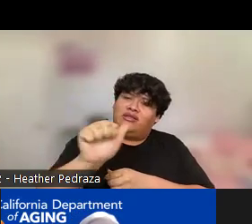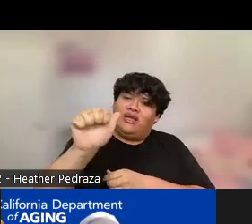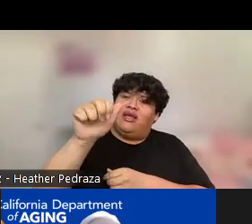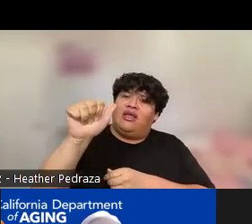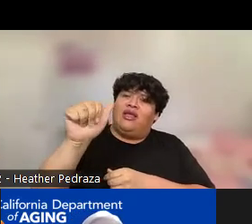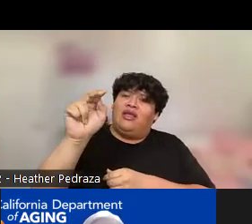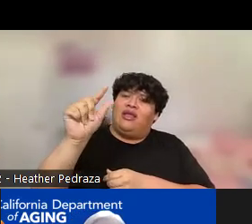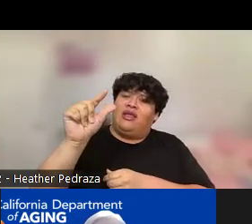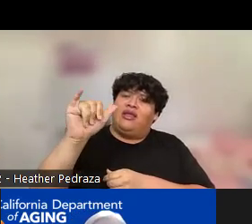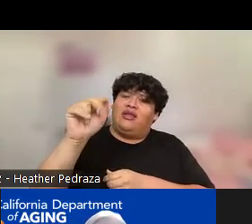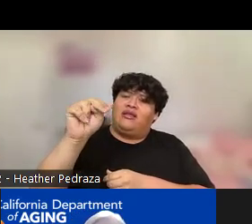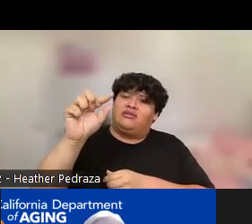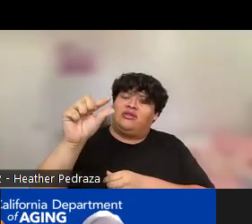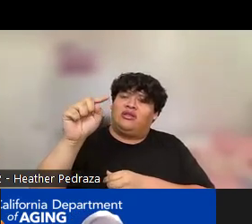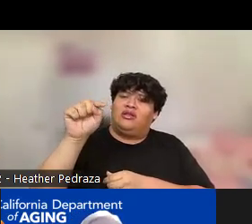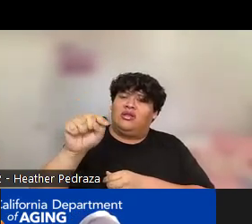ENGAGE, at